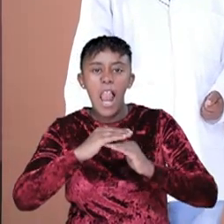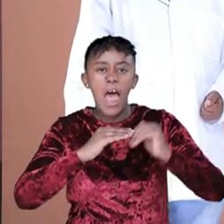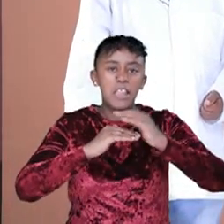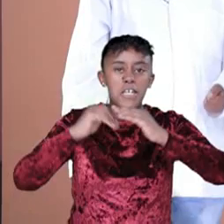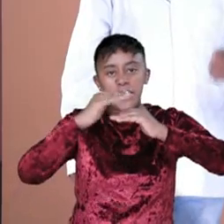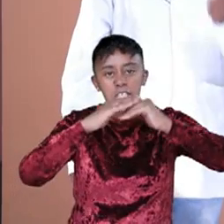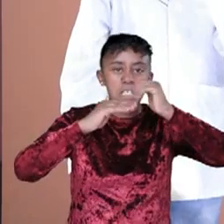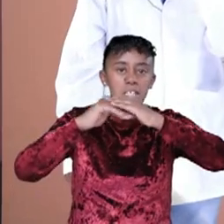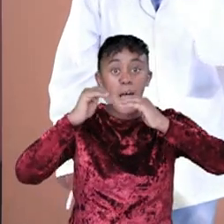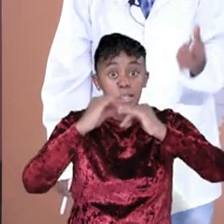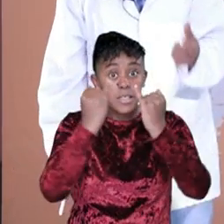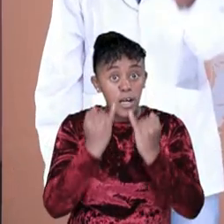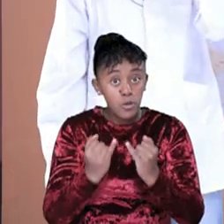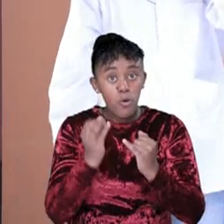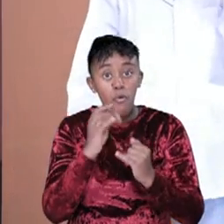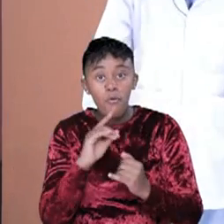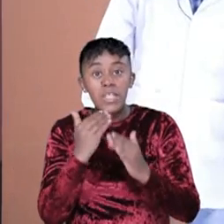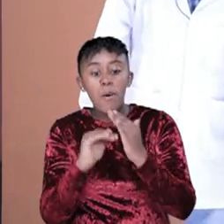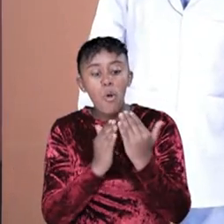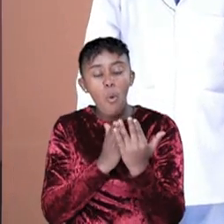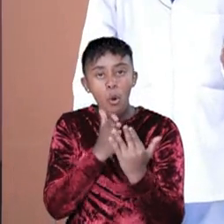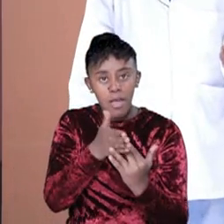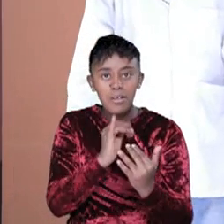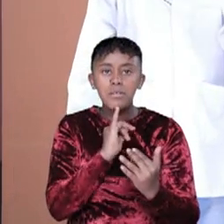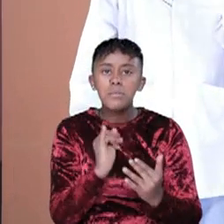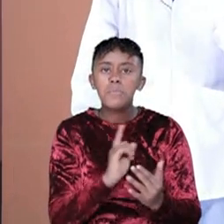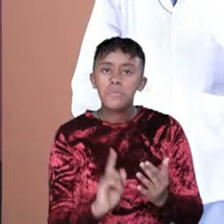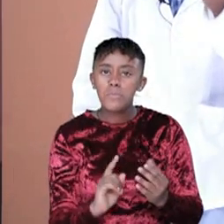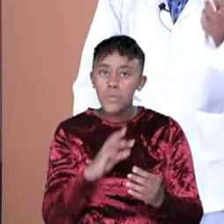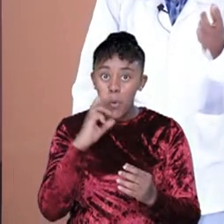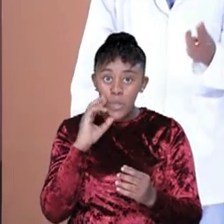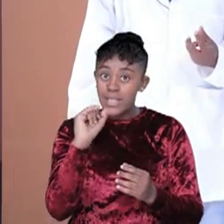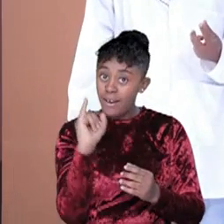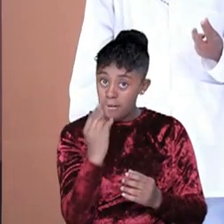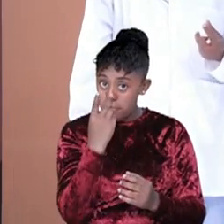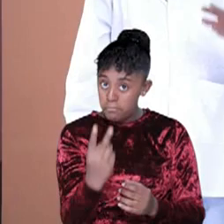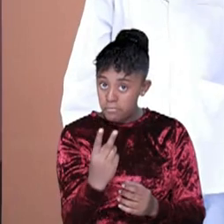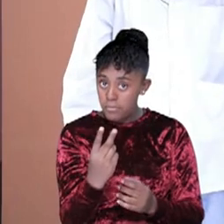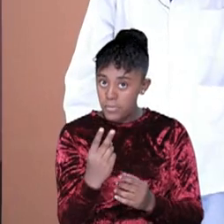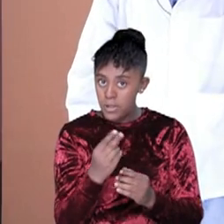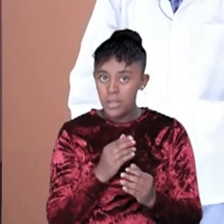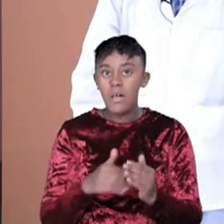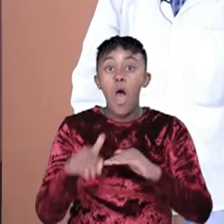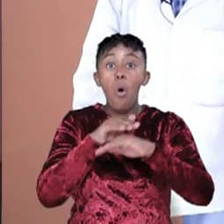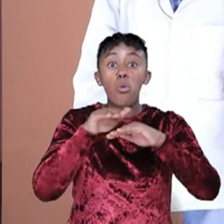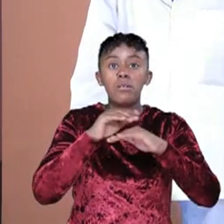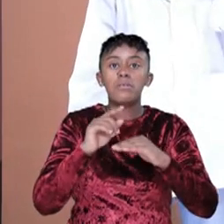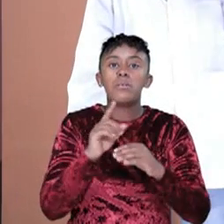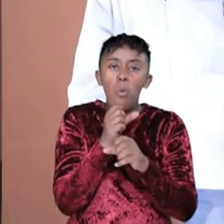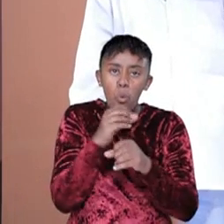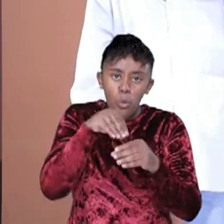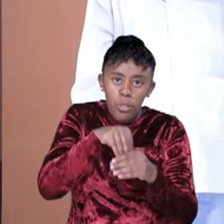semiconductors. The lattice structure of intrinsic semiconductor is, because if you take silicon, the outermost shell of